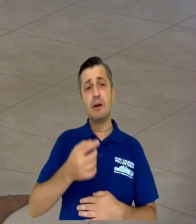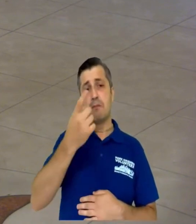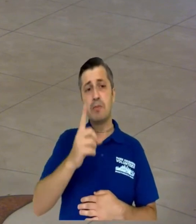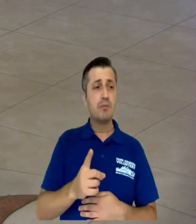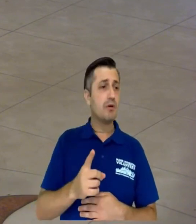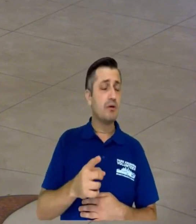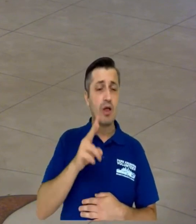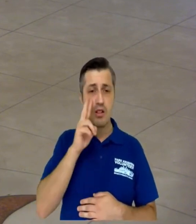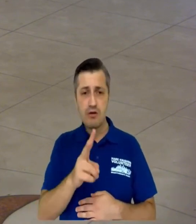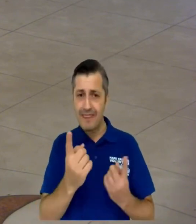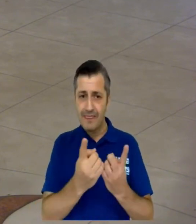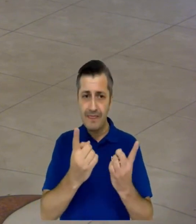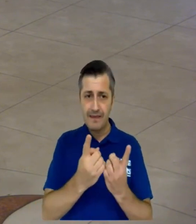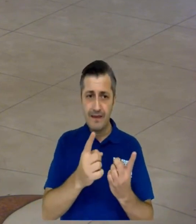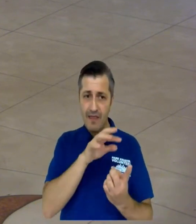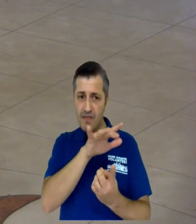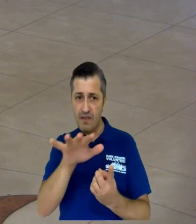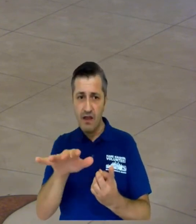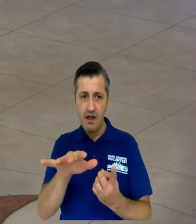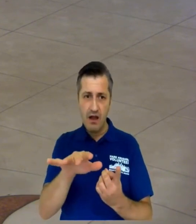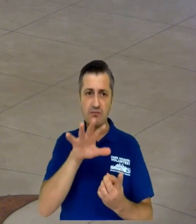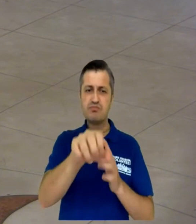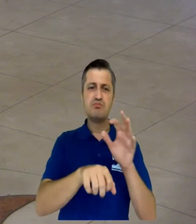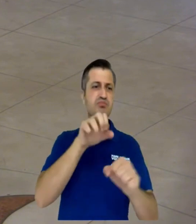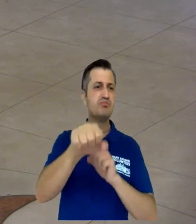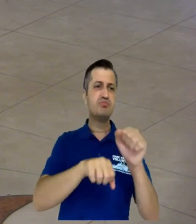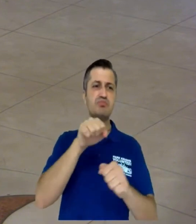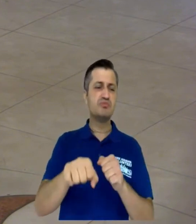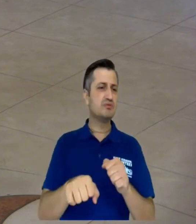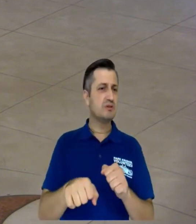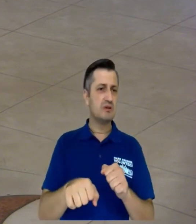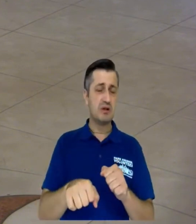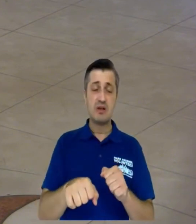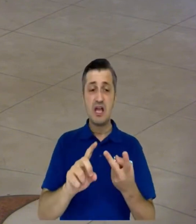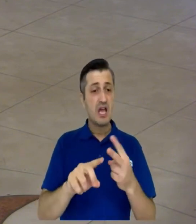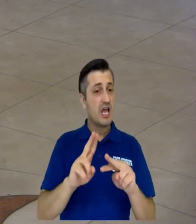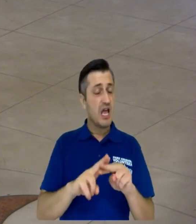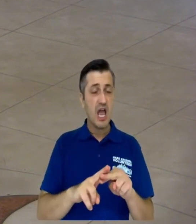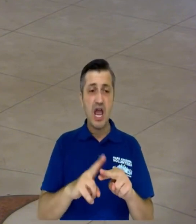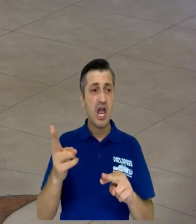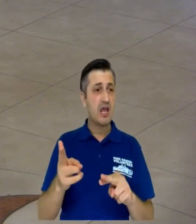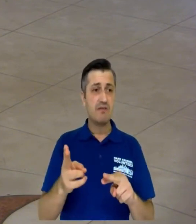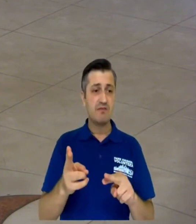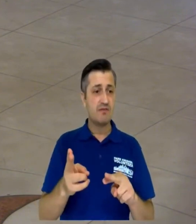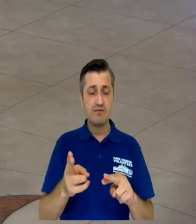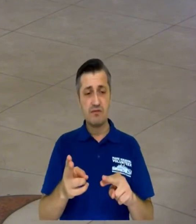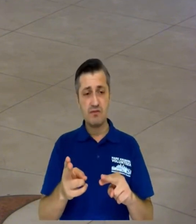and if they had a choice, they wouldn't make any payment for it, right? I want to take as much as I